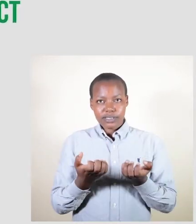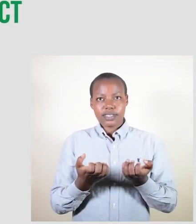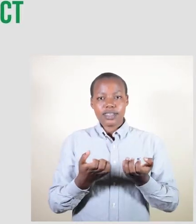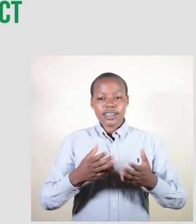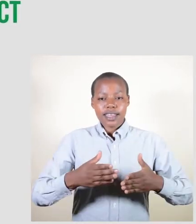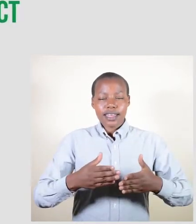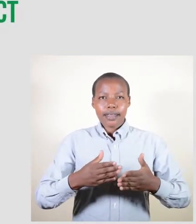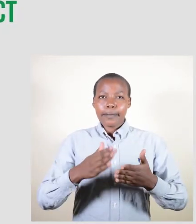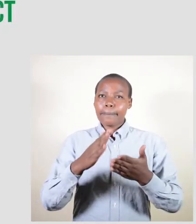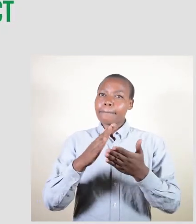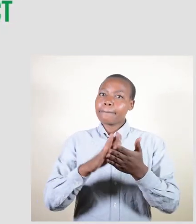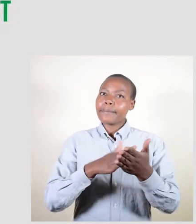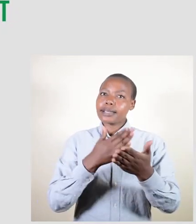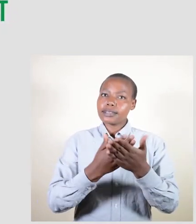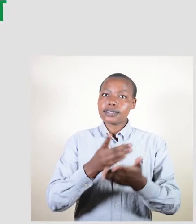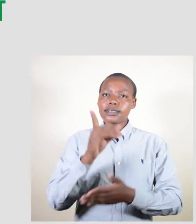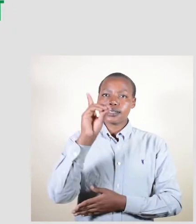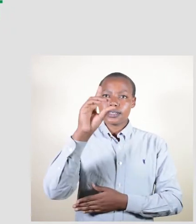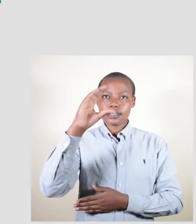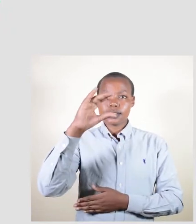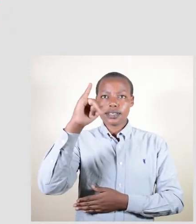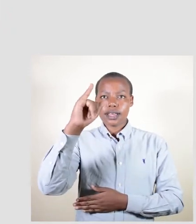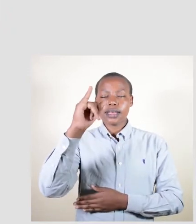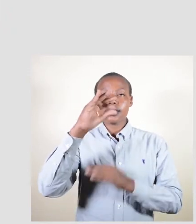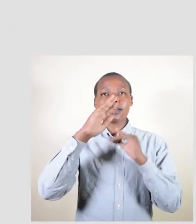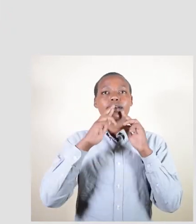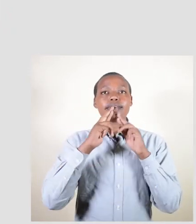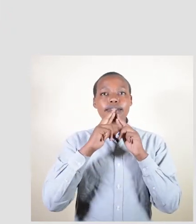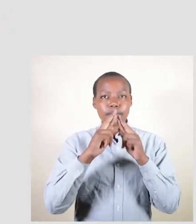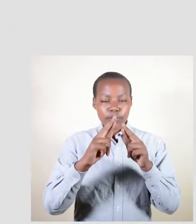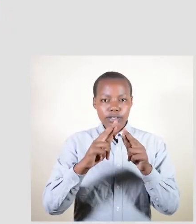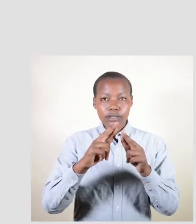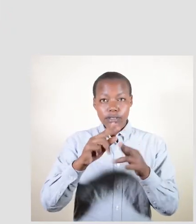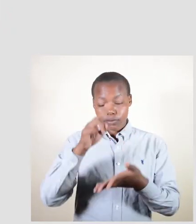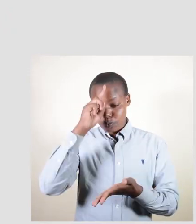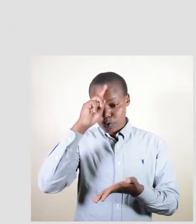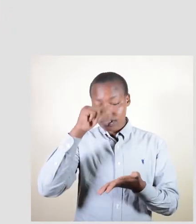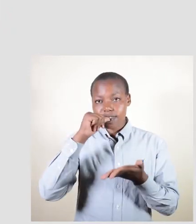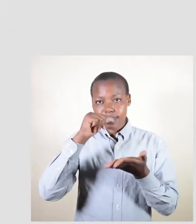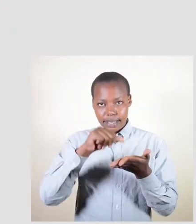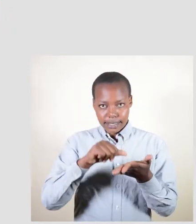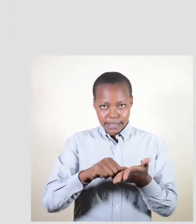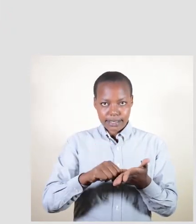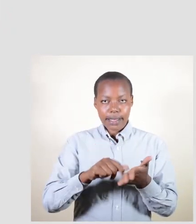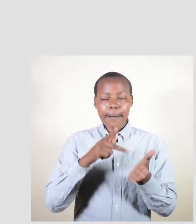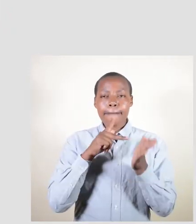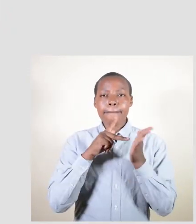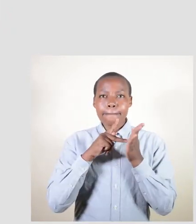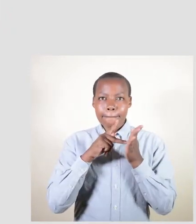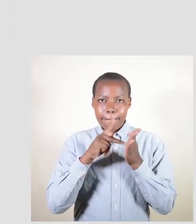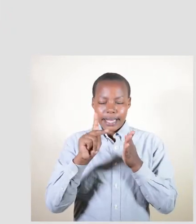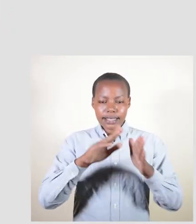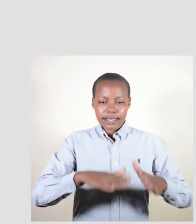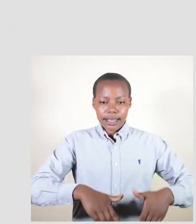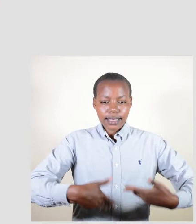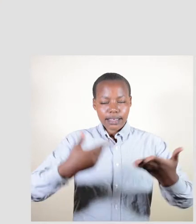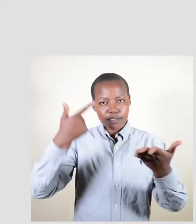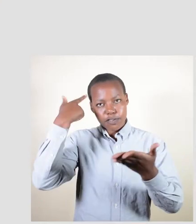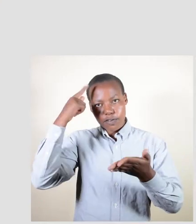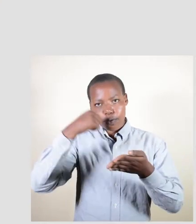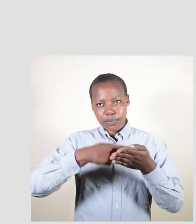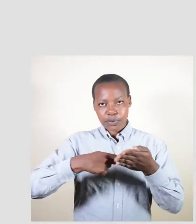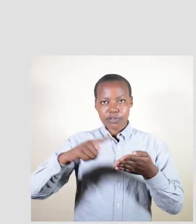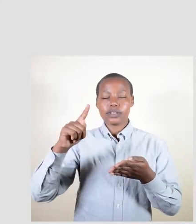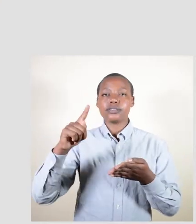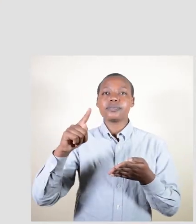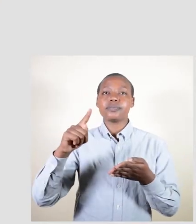and attaches the sworn affidavit, DCI tape lift report, and police abstract, makes payment,